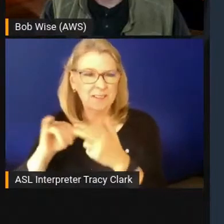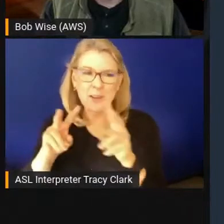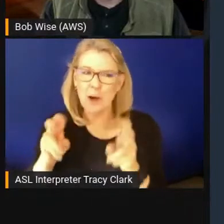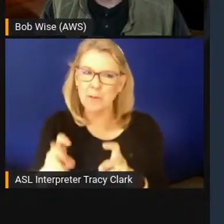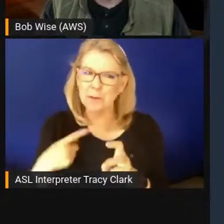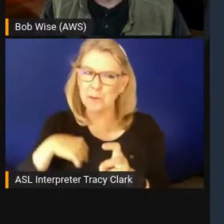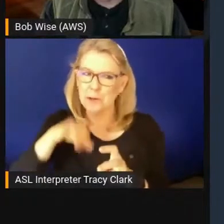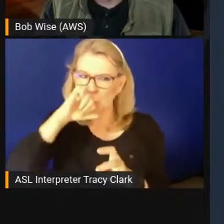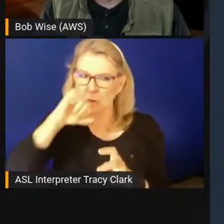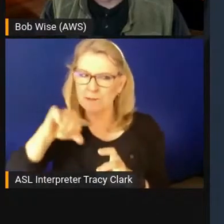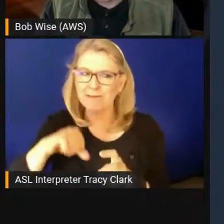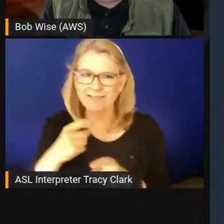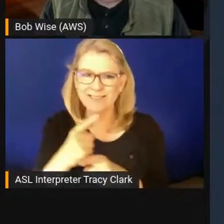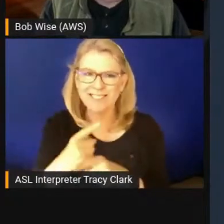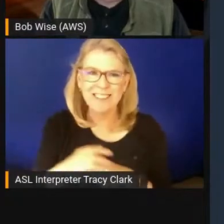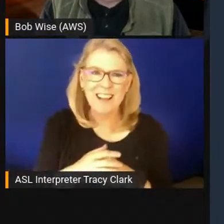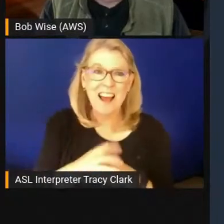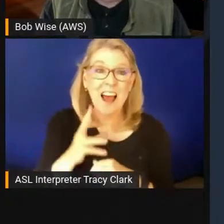And